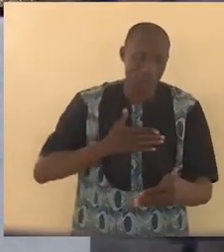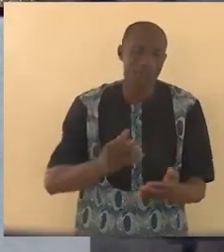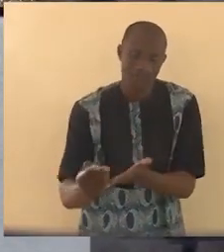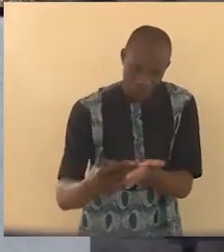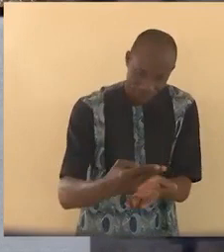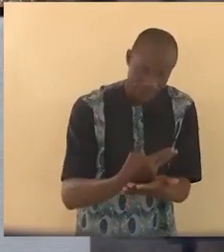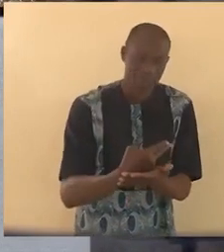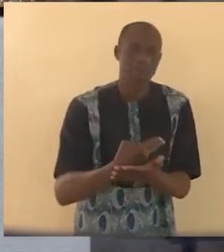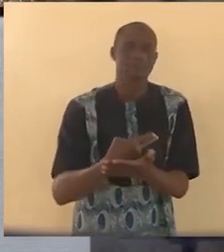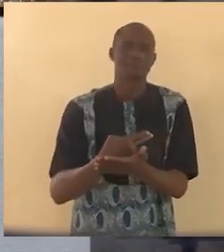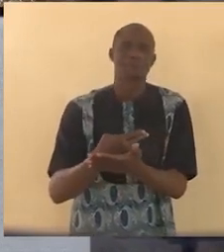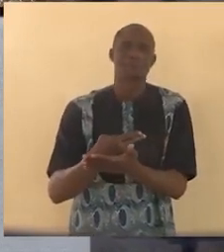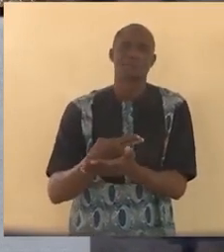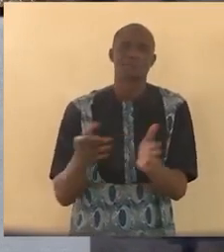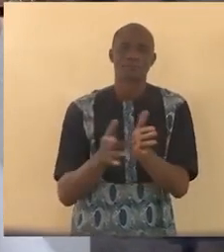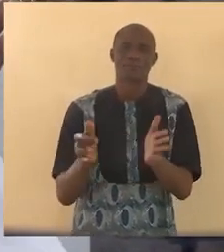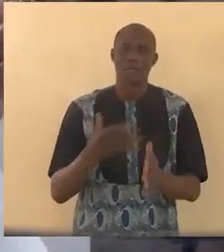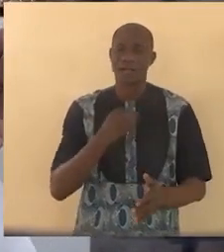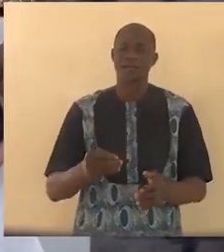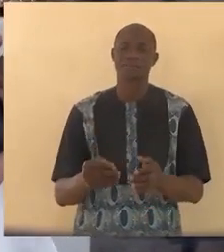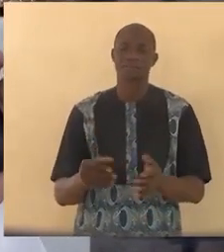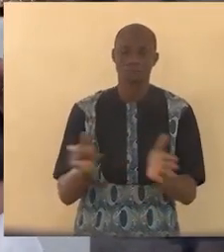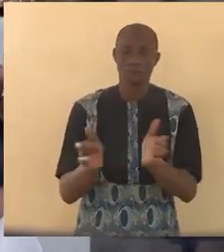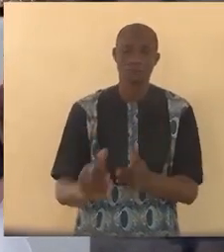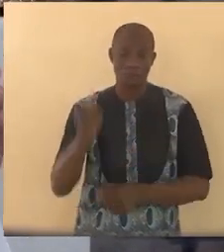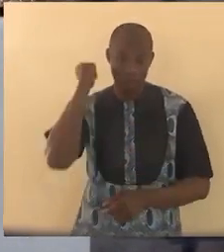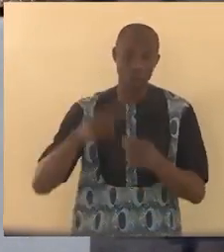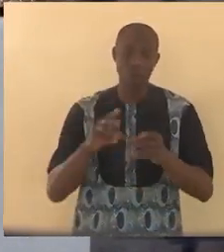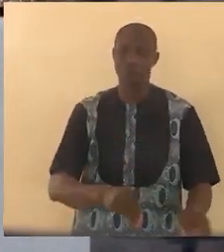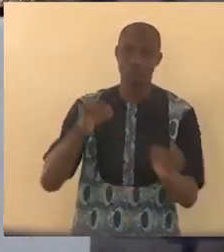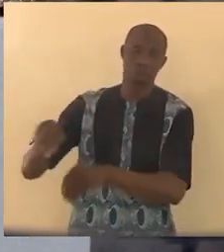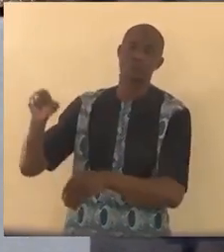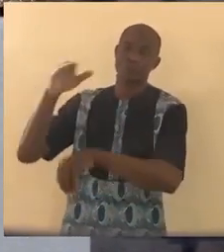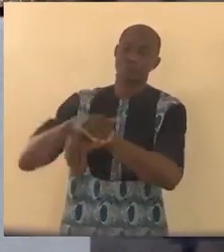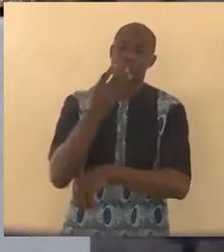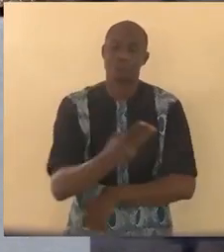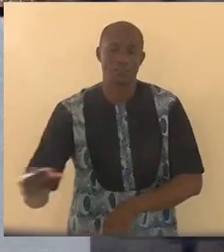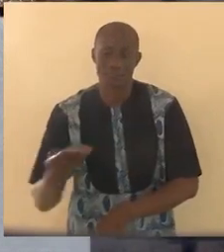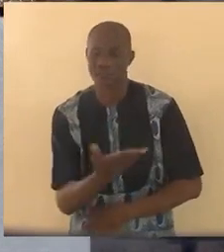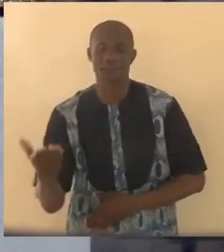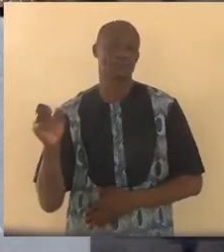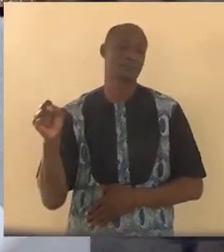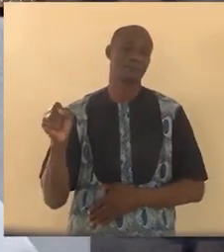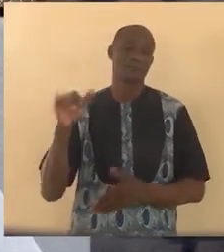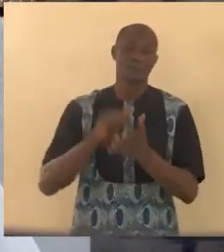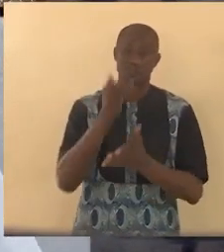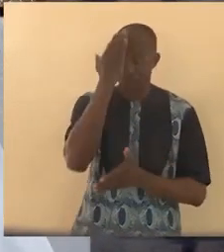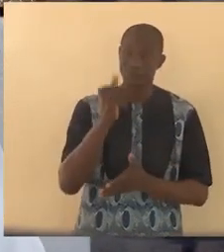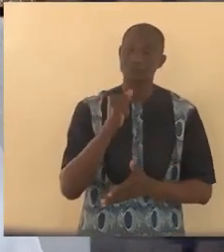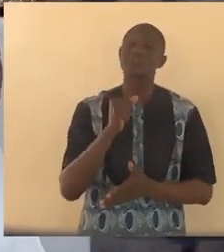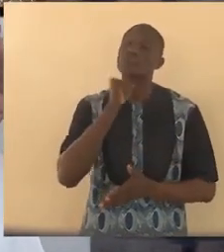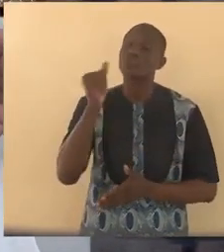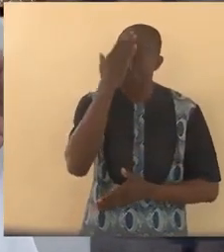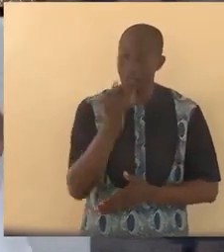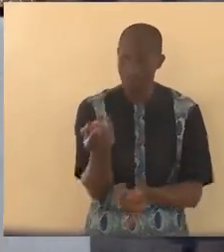my share of inheritance. And Jesus refused to be dragged into the controversy over material goods. No, that's not why I came to the world.